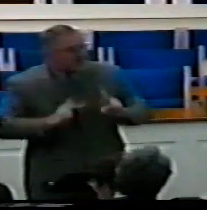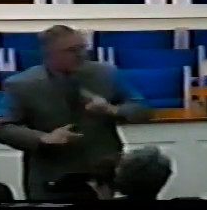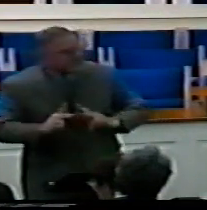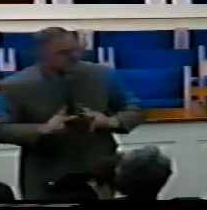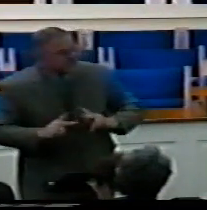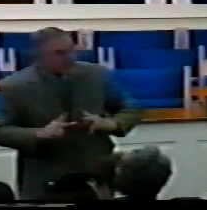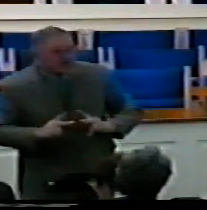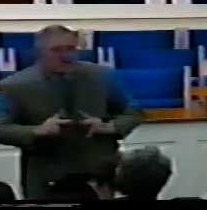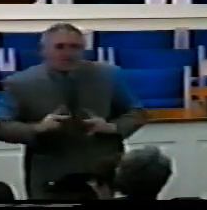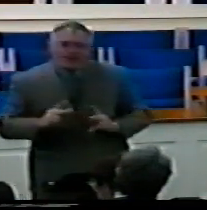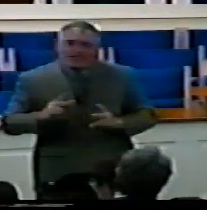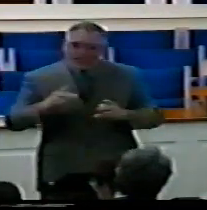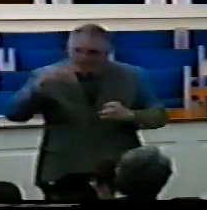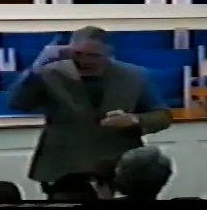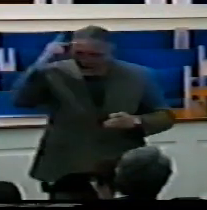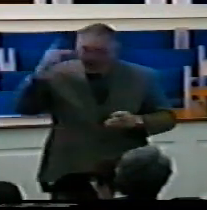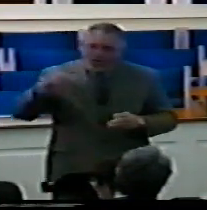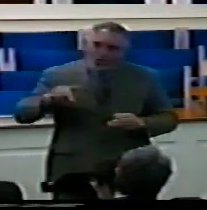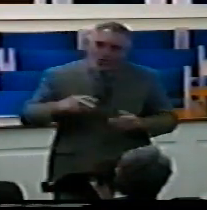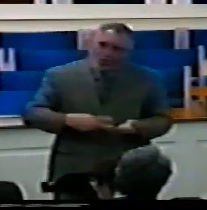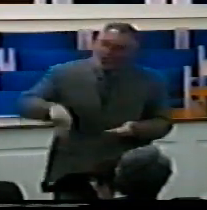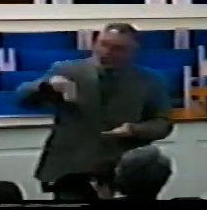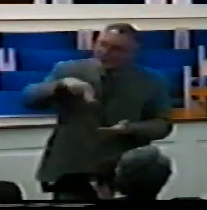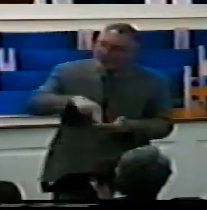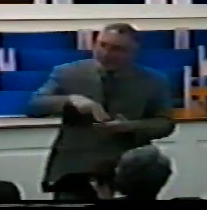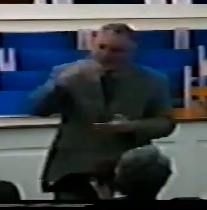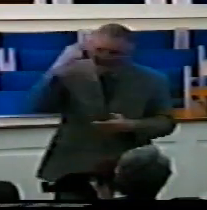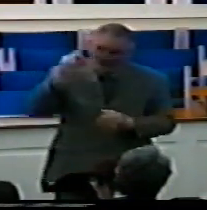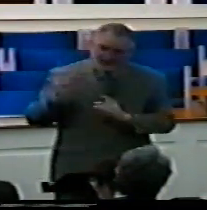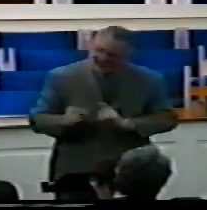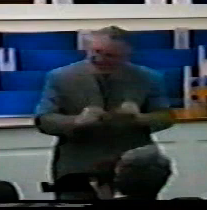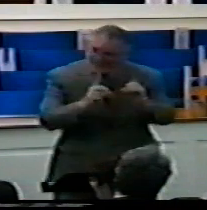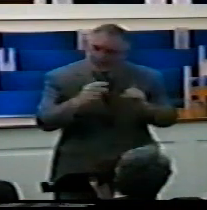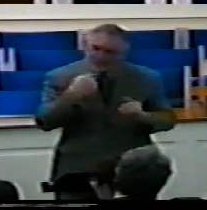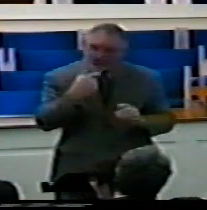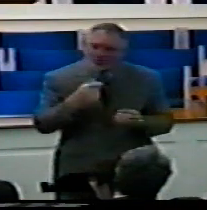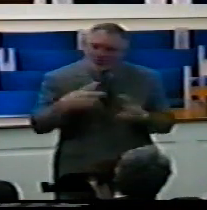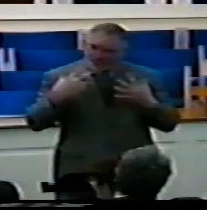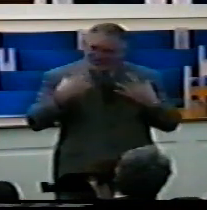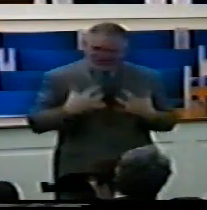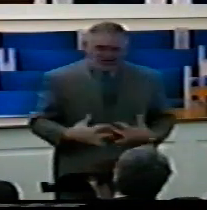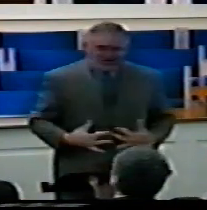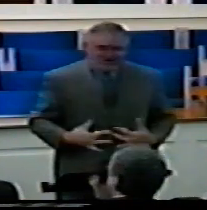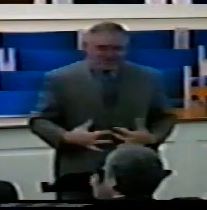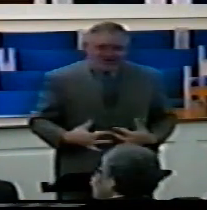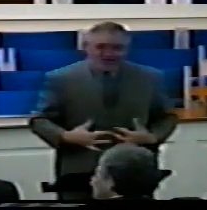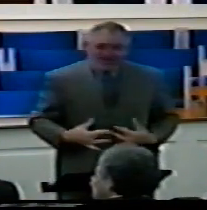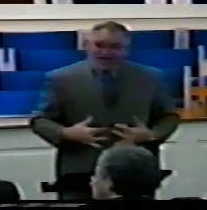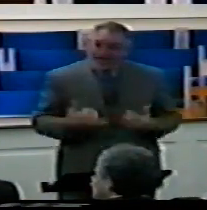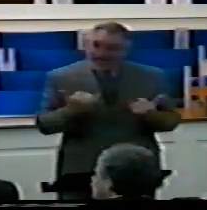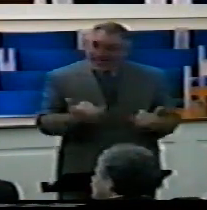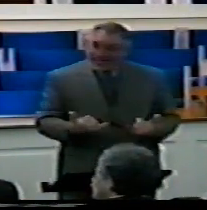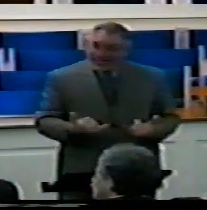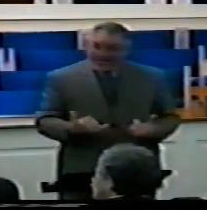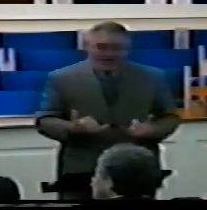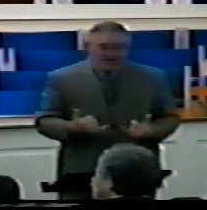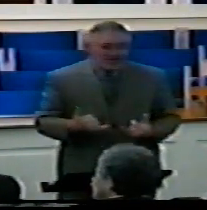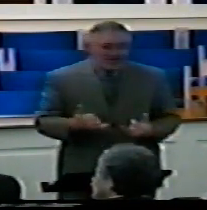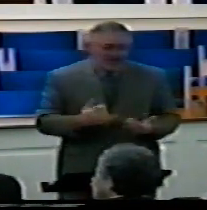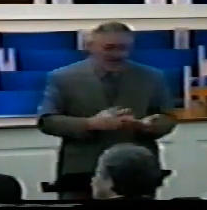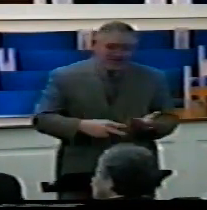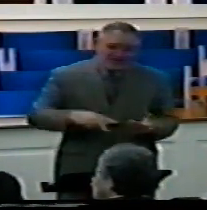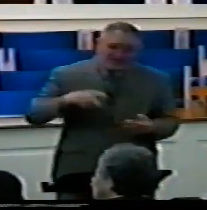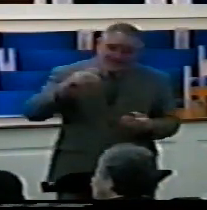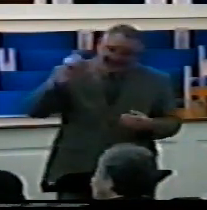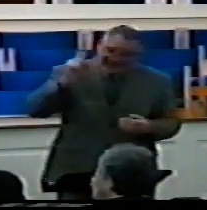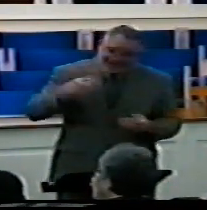souls that stood round about him, those disciples that was discouraged, he rose up, and in those that were in the city that he'd been preaching to, they needed to see